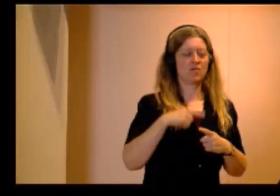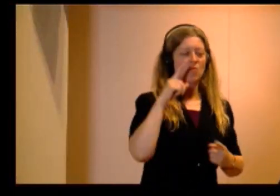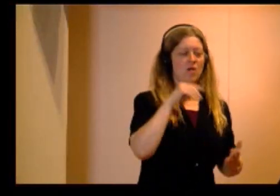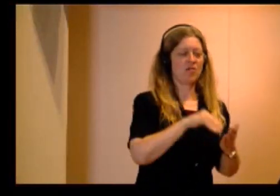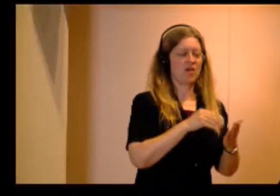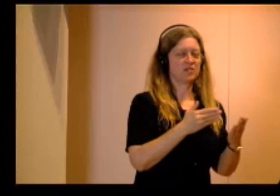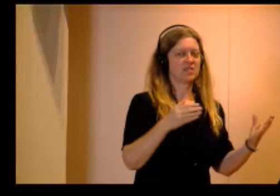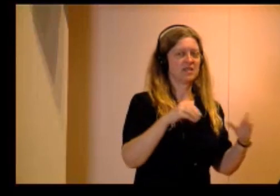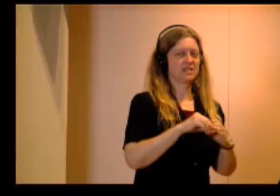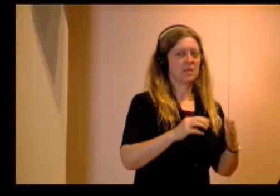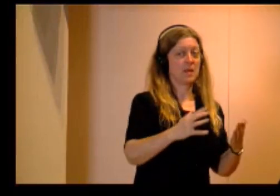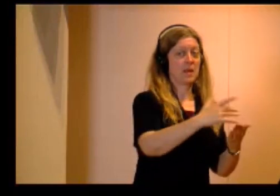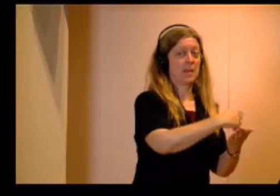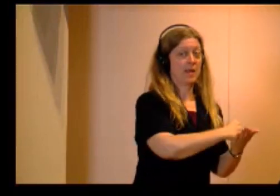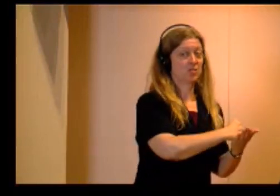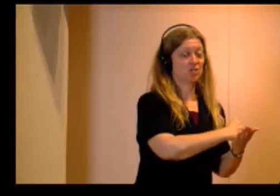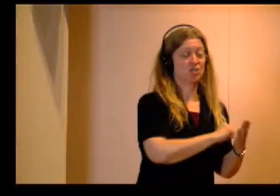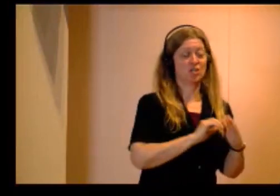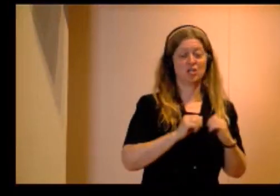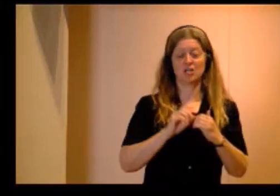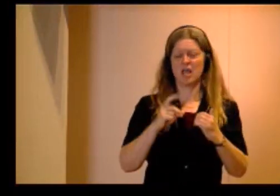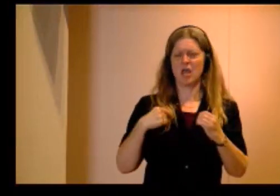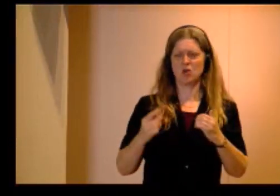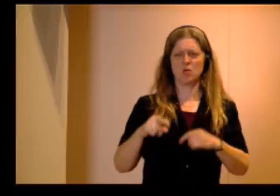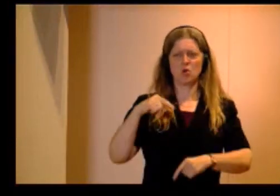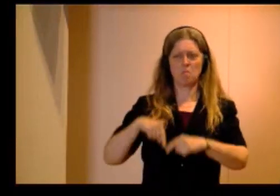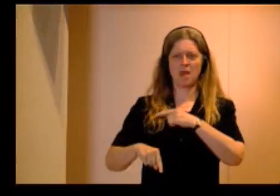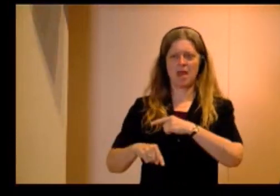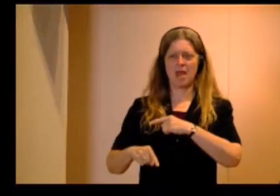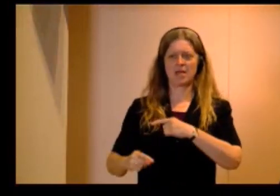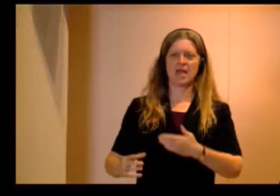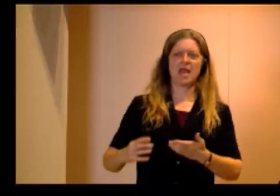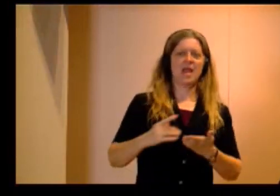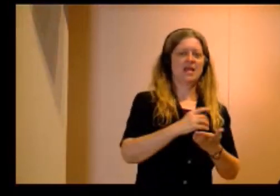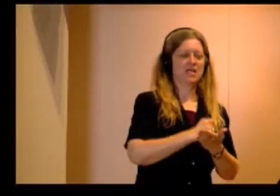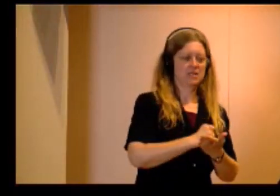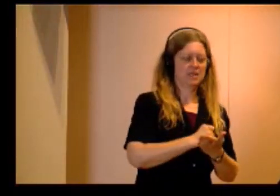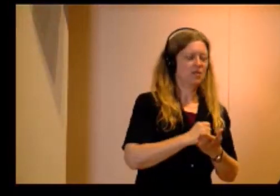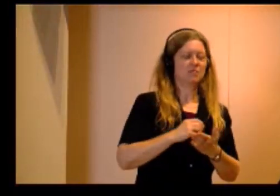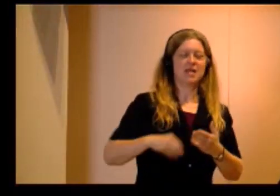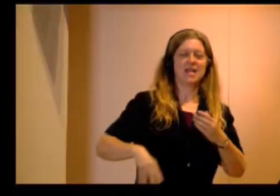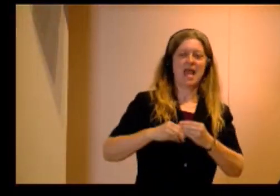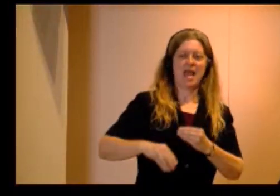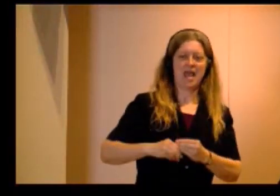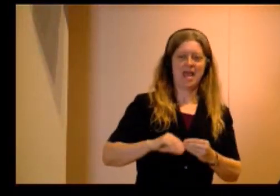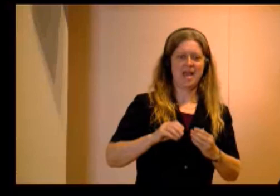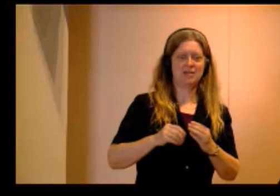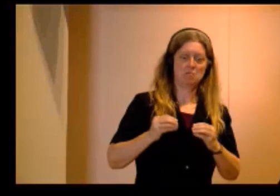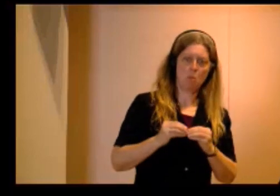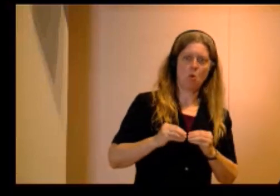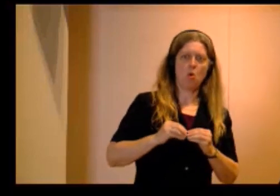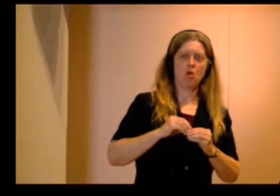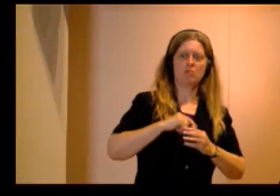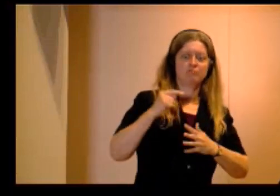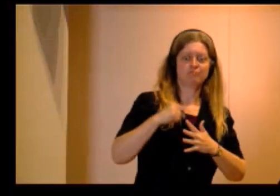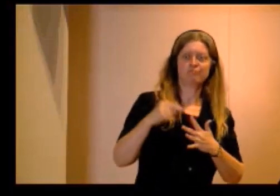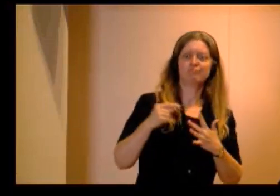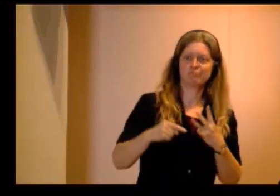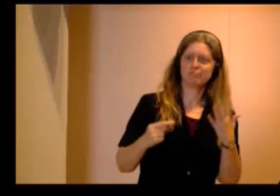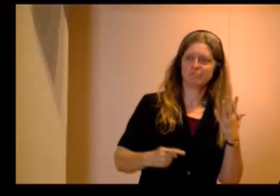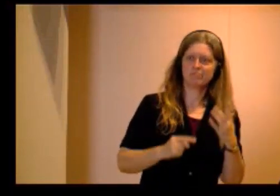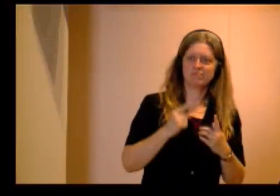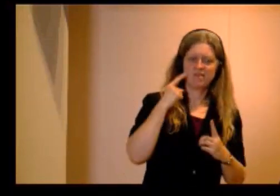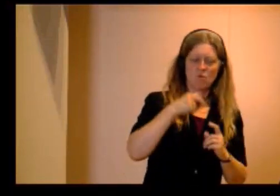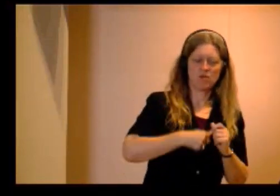then how do we go back and add that? But it won't be annoying. I'd be happy to do it, but it'd be extra work. Yeah, so one thing I would add is something